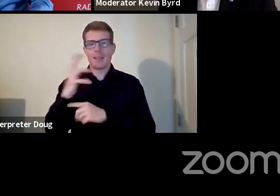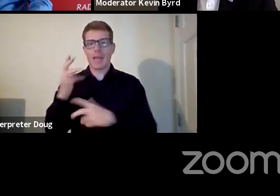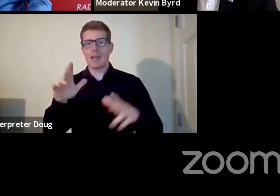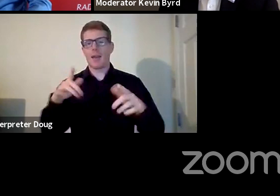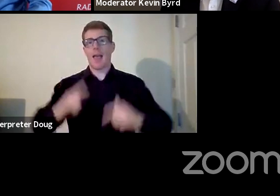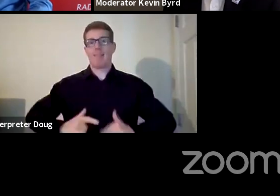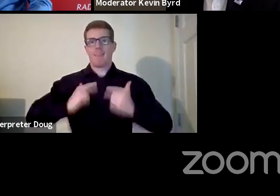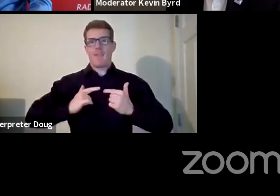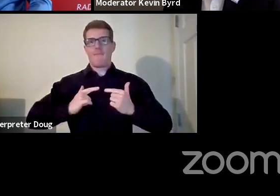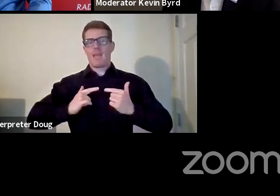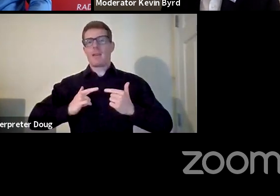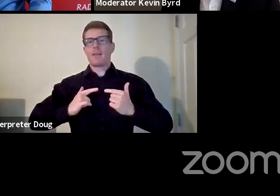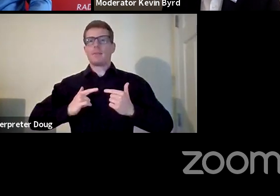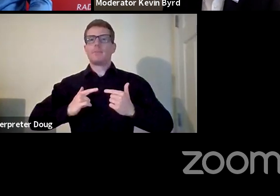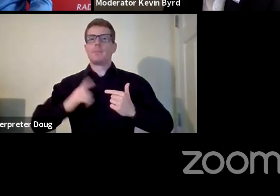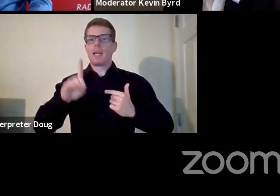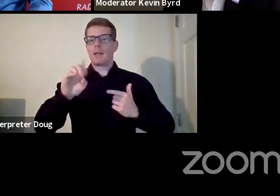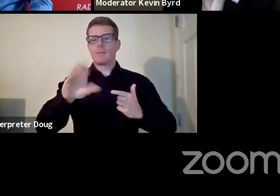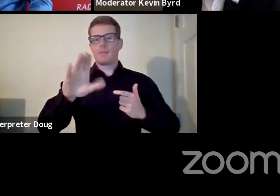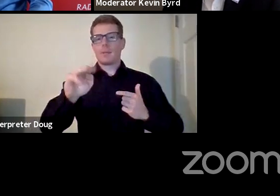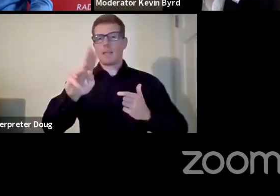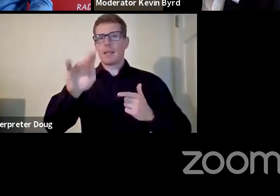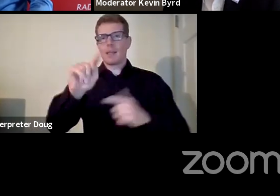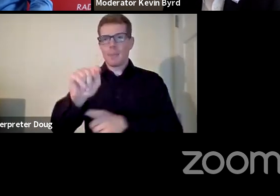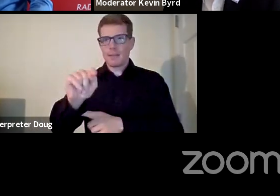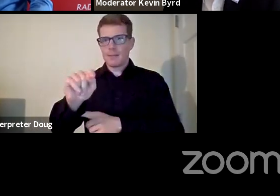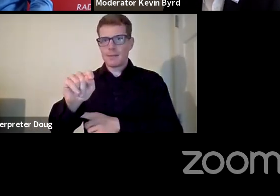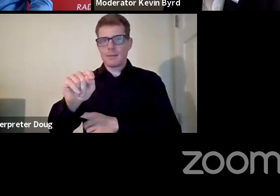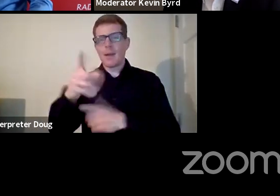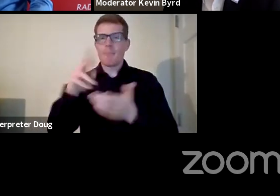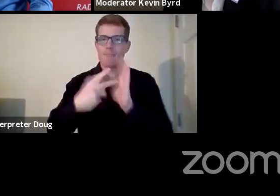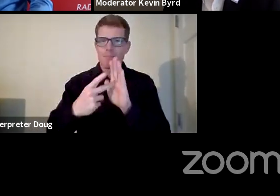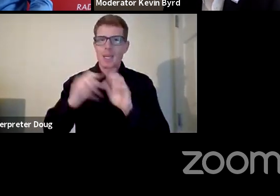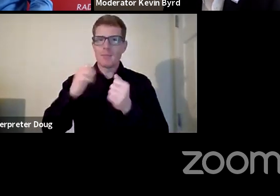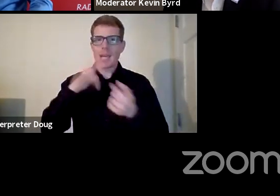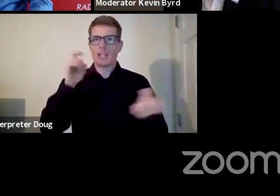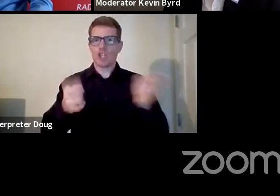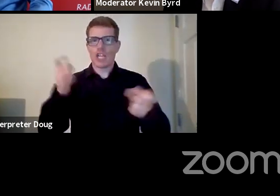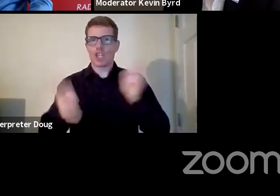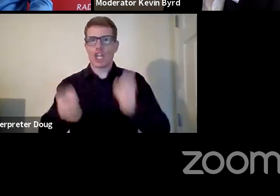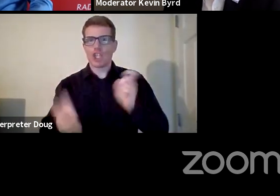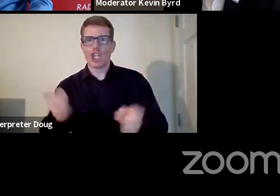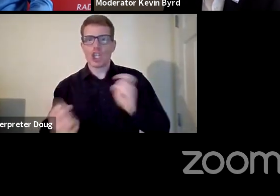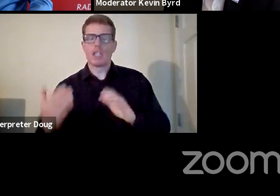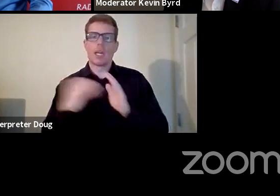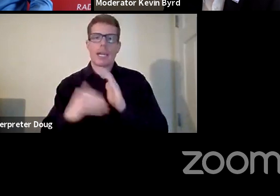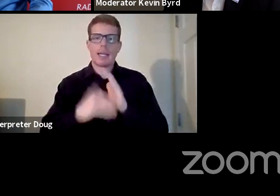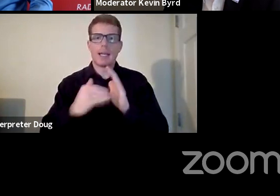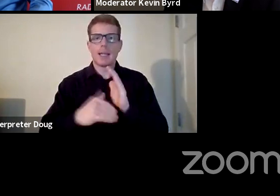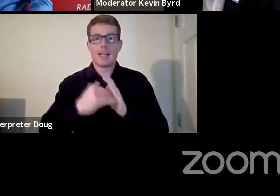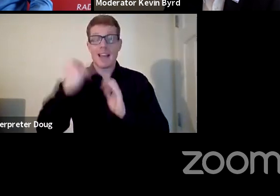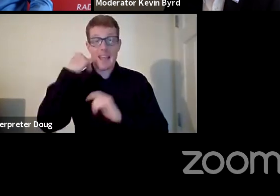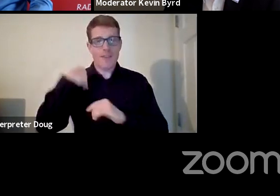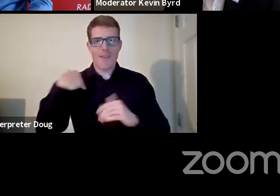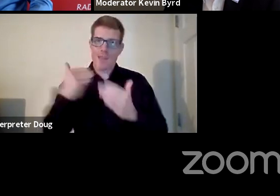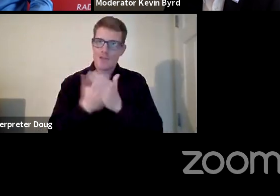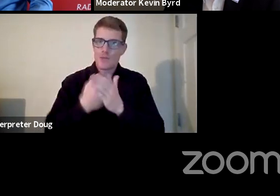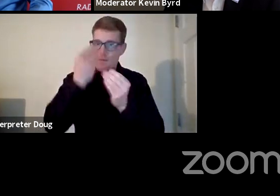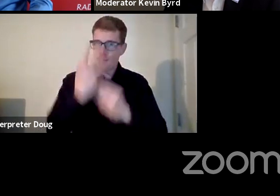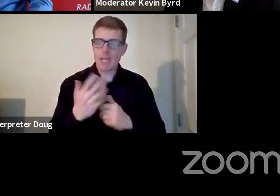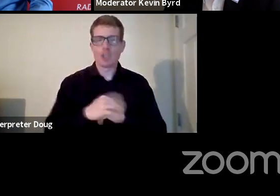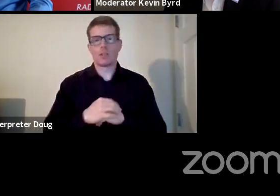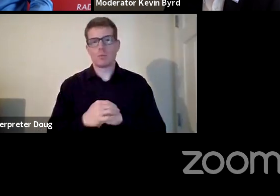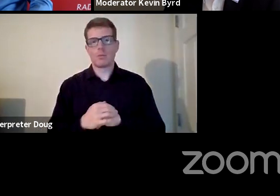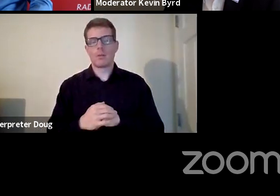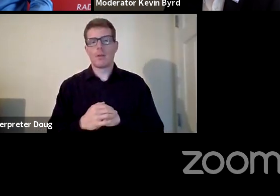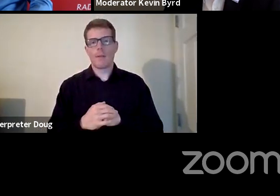So it's going to evolve. We're in conversations right now that are changing the way we're thinking about some